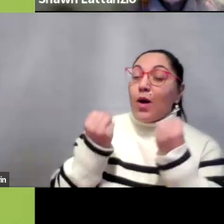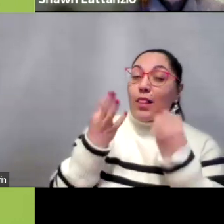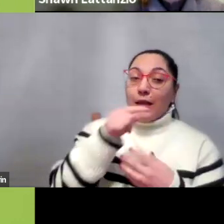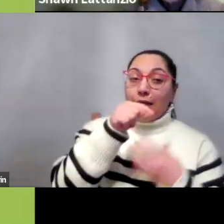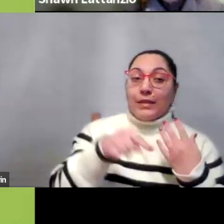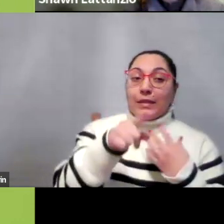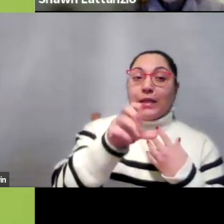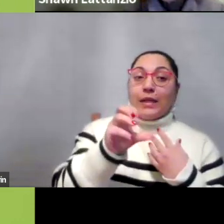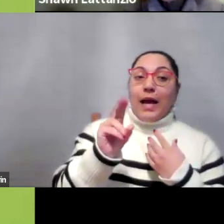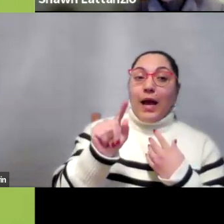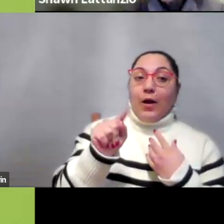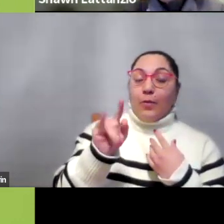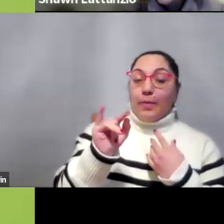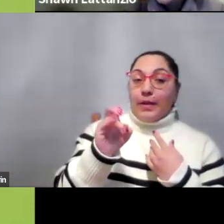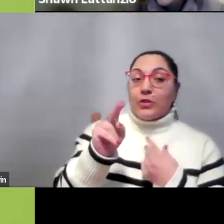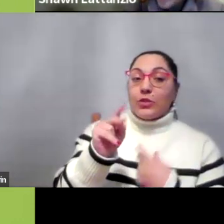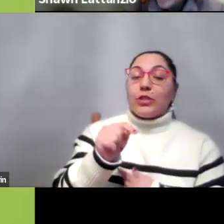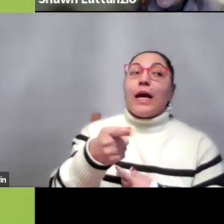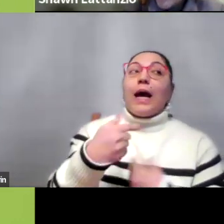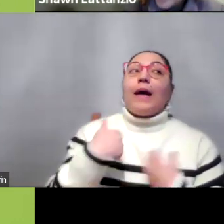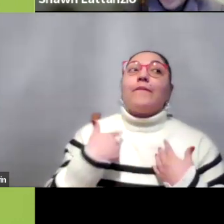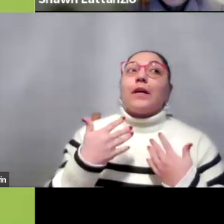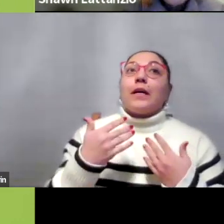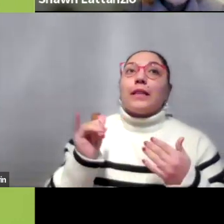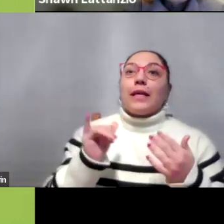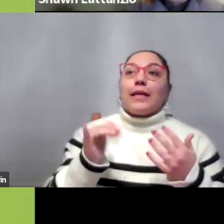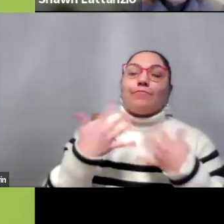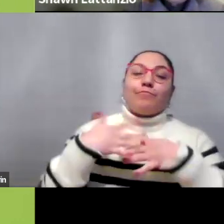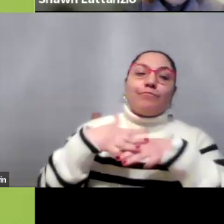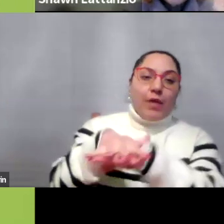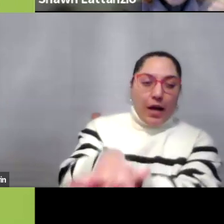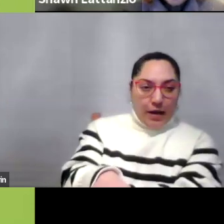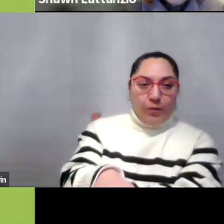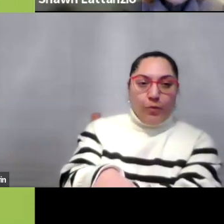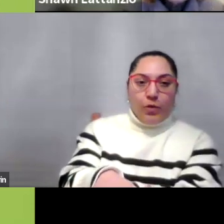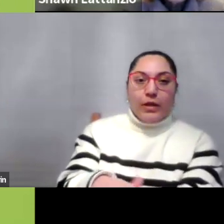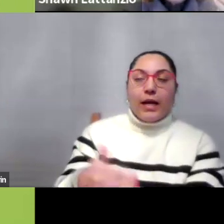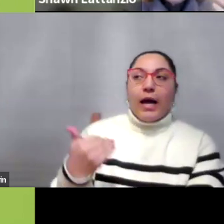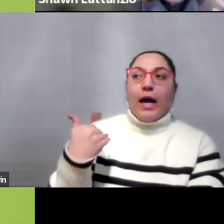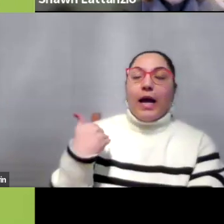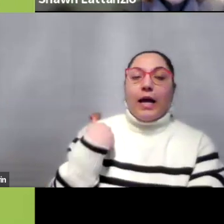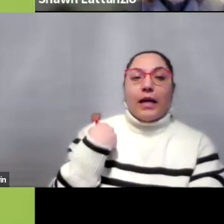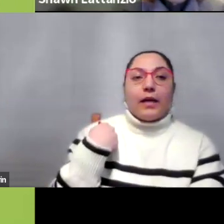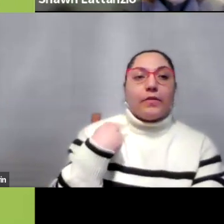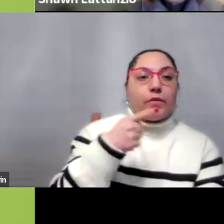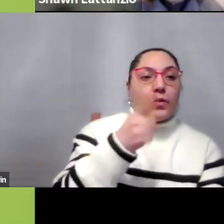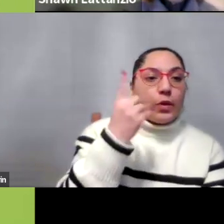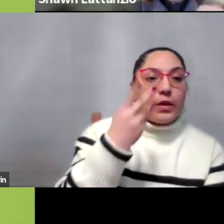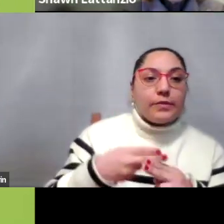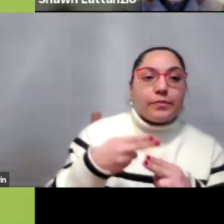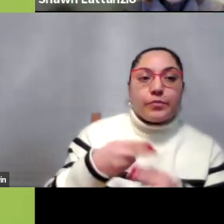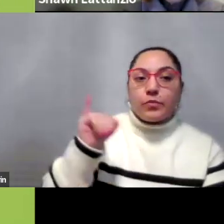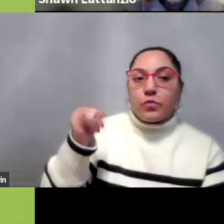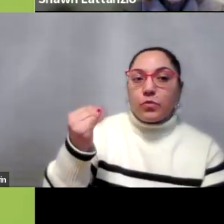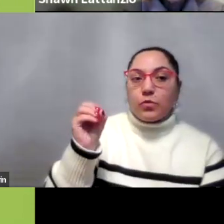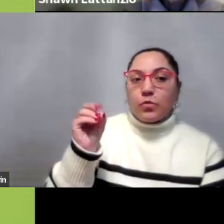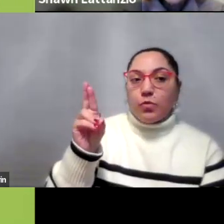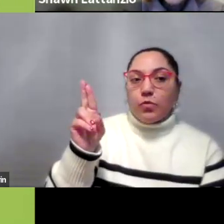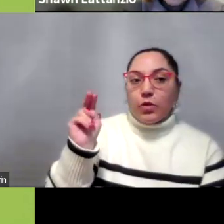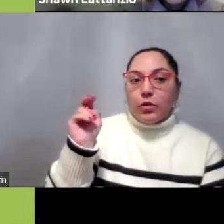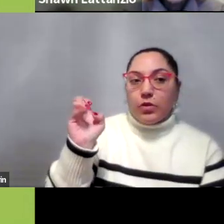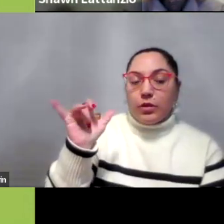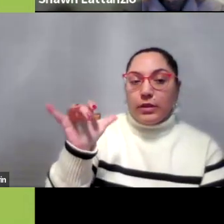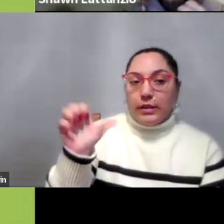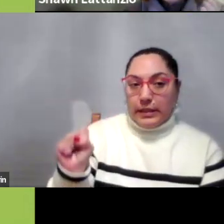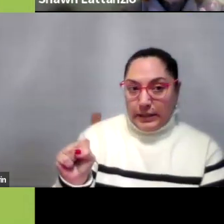outpatient substance use treatments have kind of a hybrid now. We do have Journeys, which does do